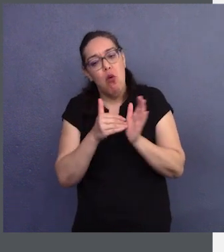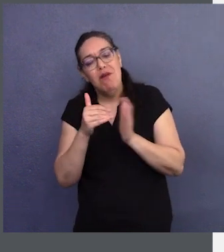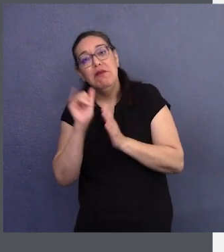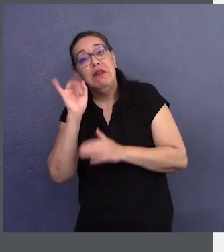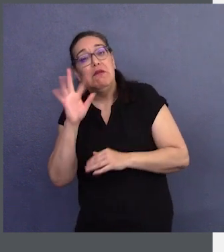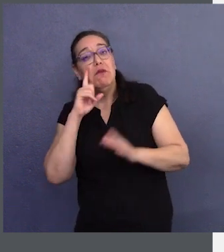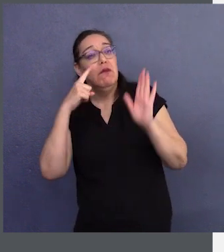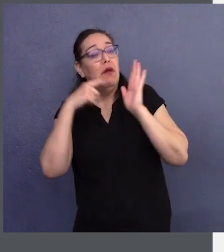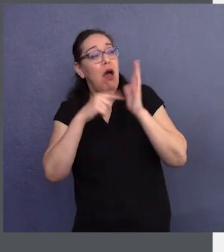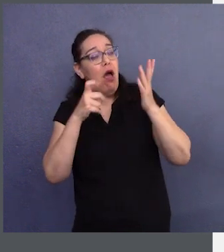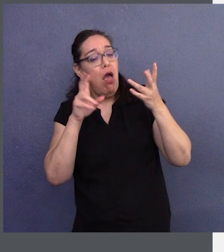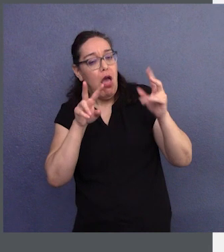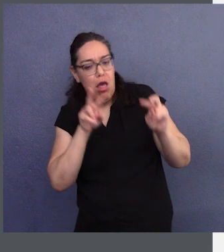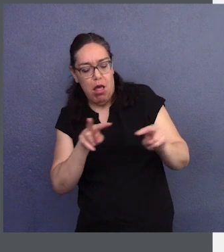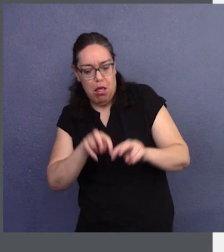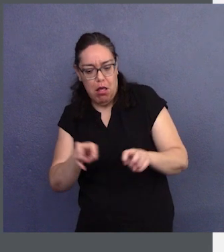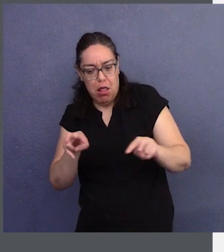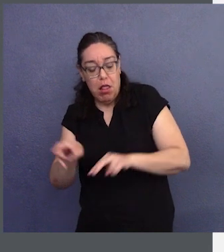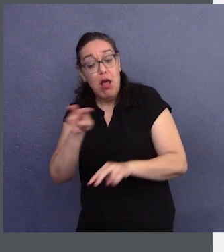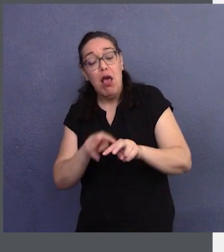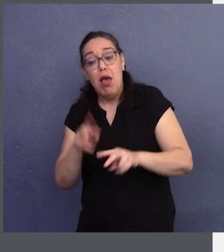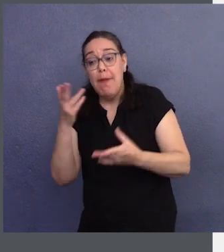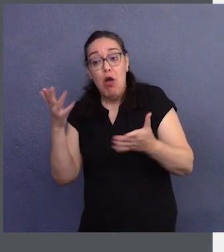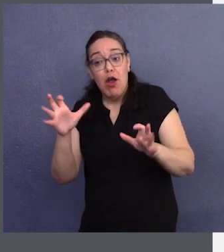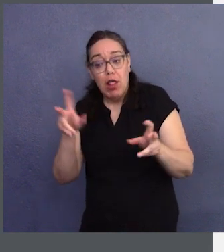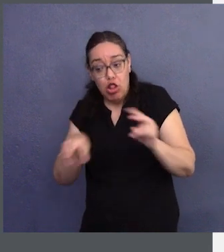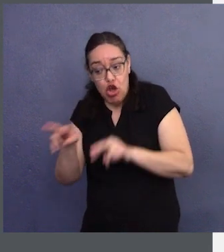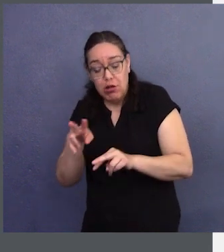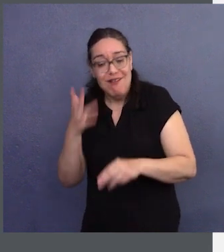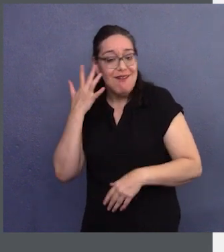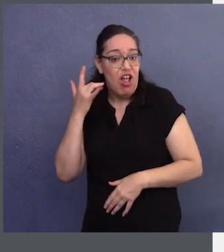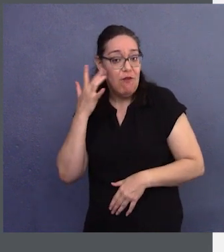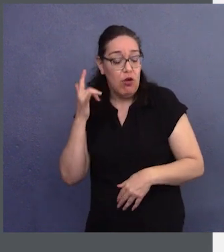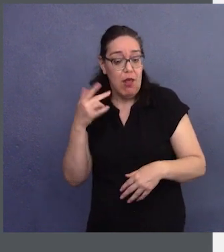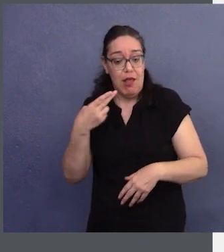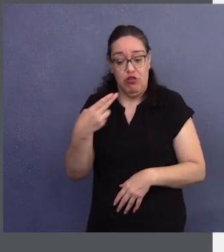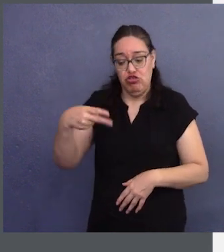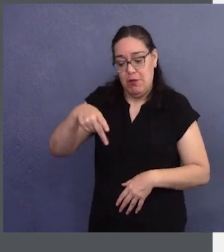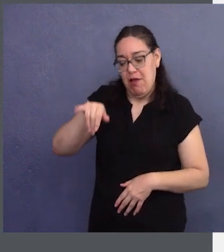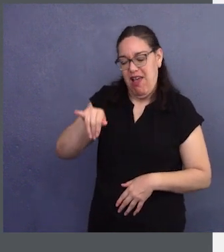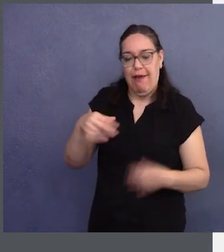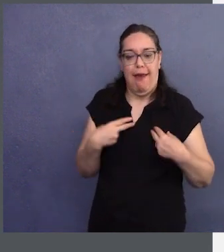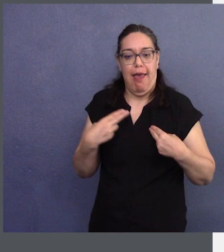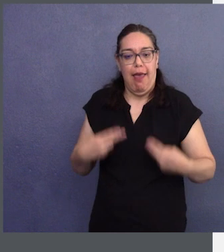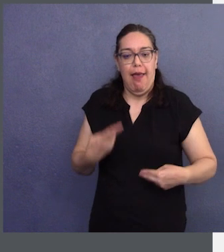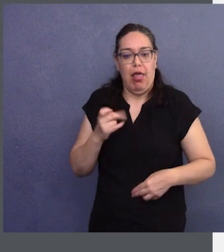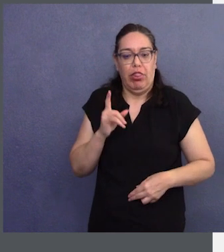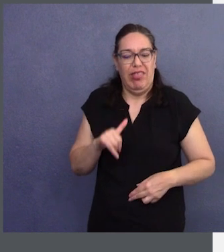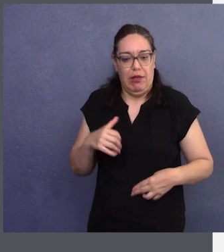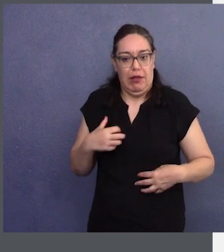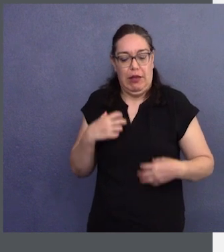have had a chance to take a look at the California Healthy Places Index, it does